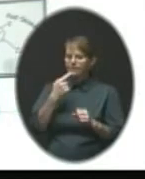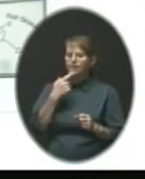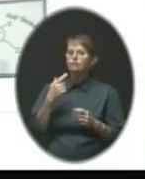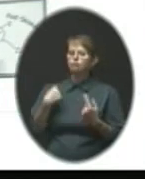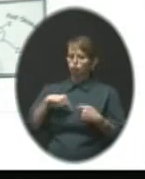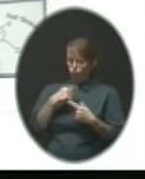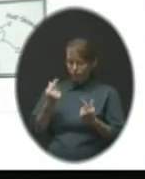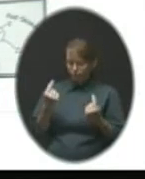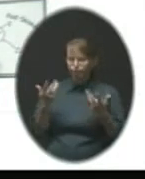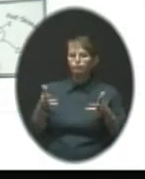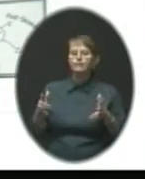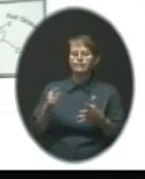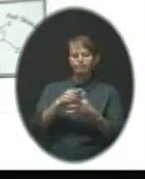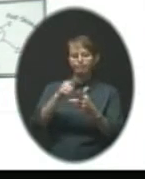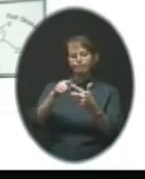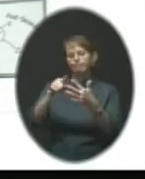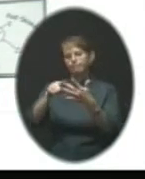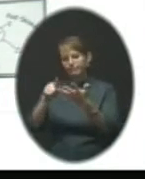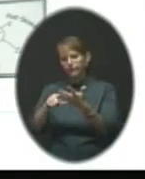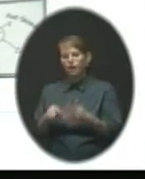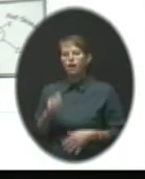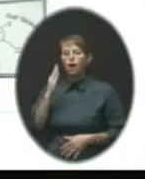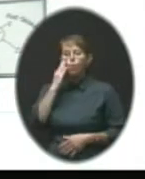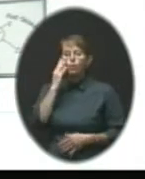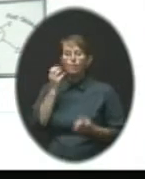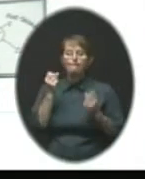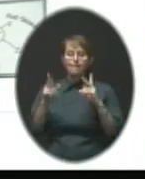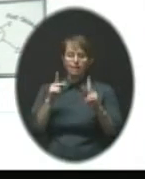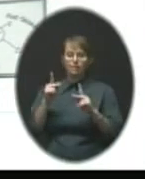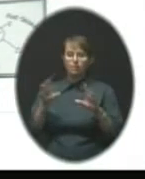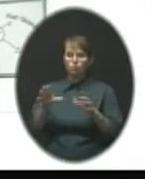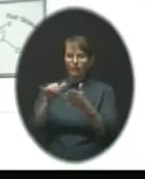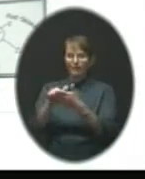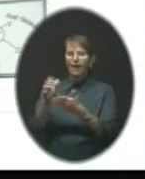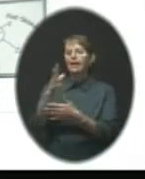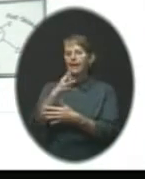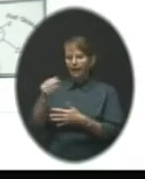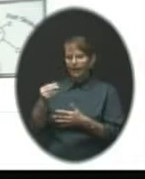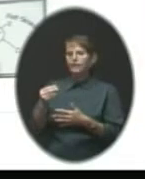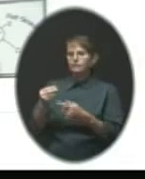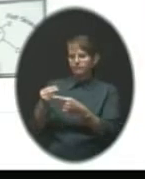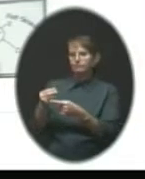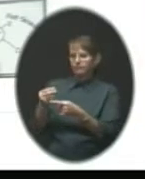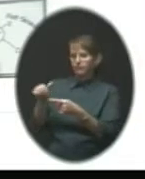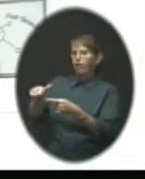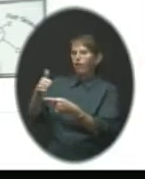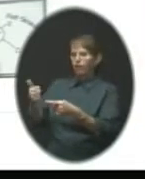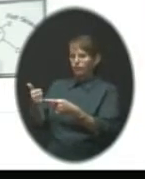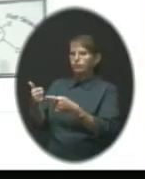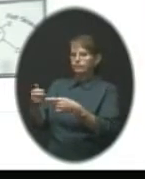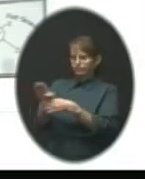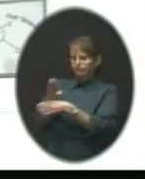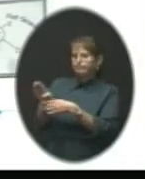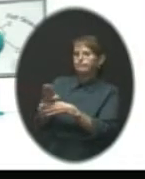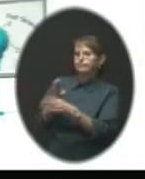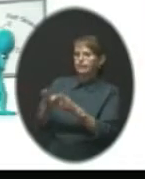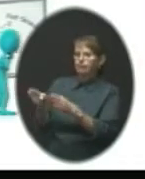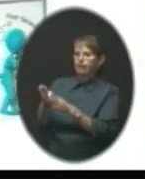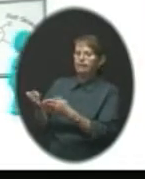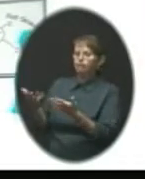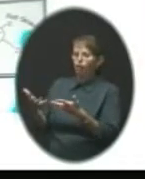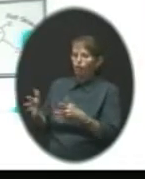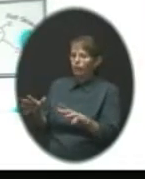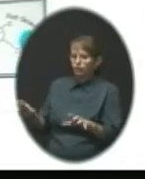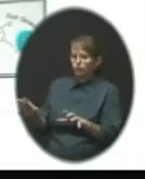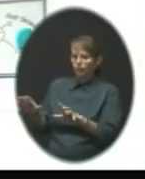that many people are doing this on top of the busy plates they already have going in their regular positions. So it's an